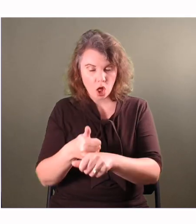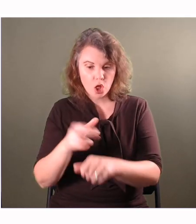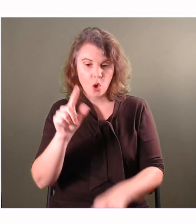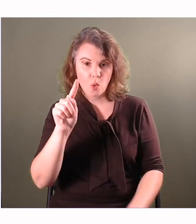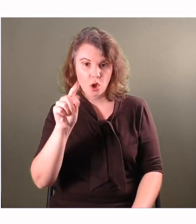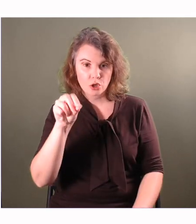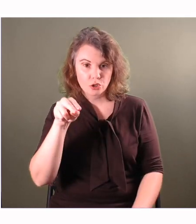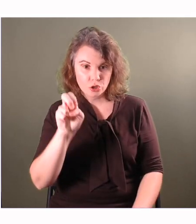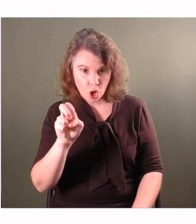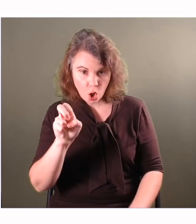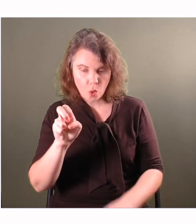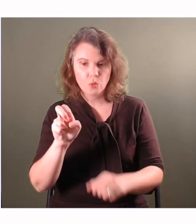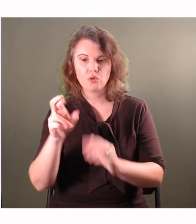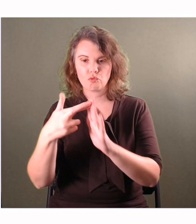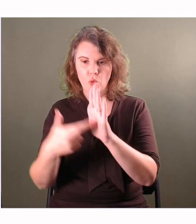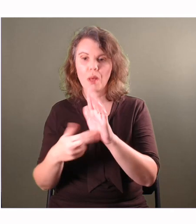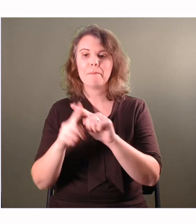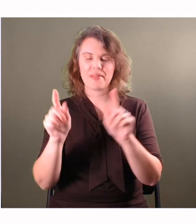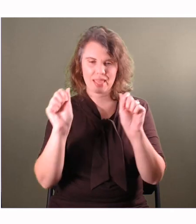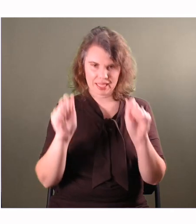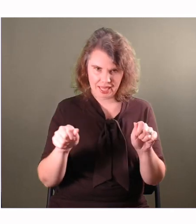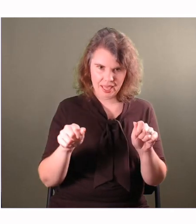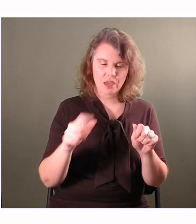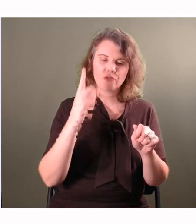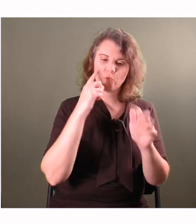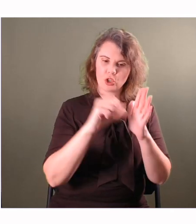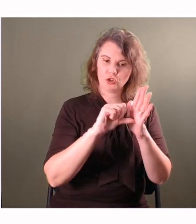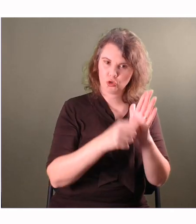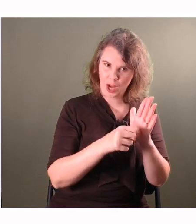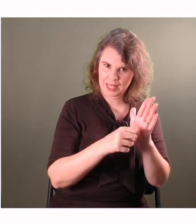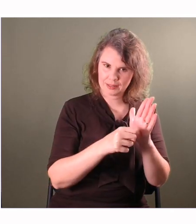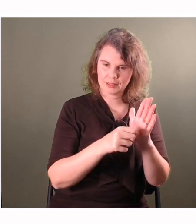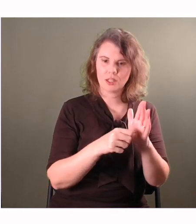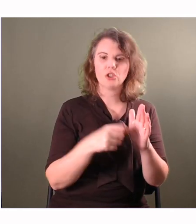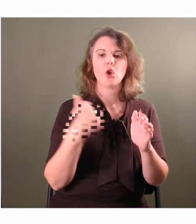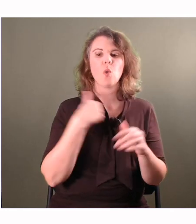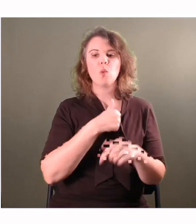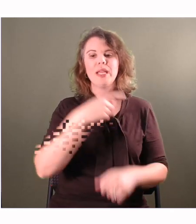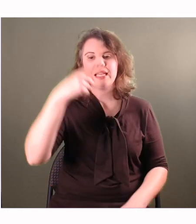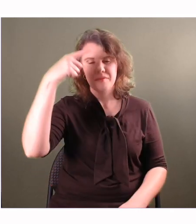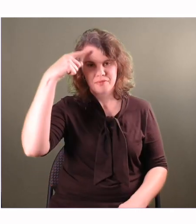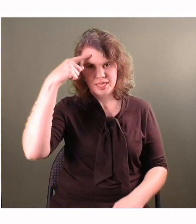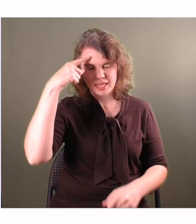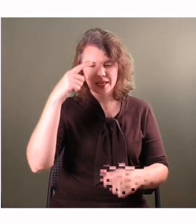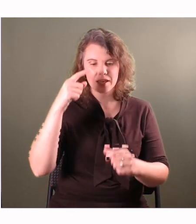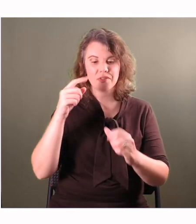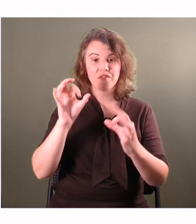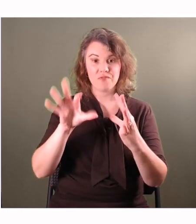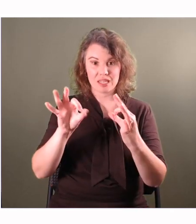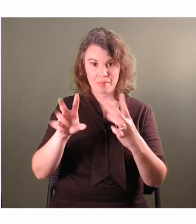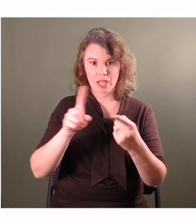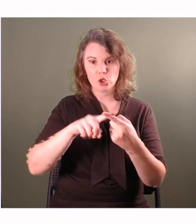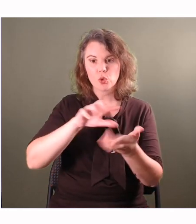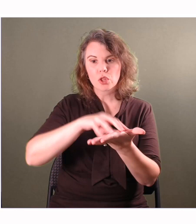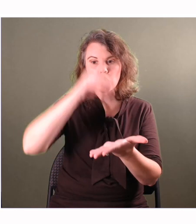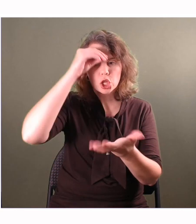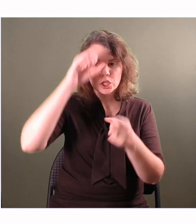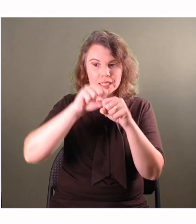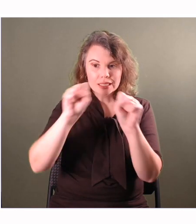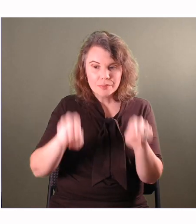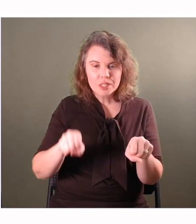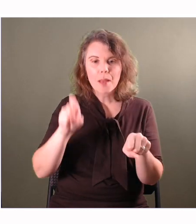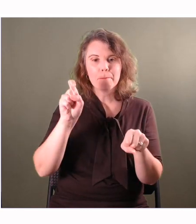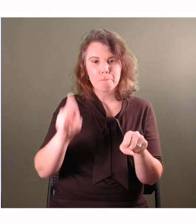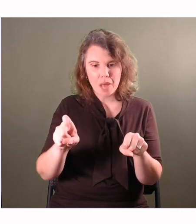based on tone, but they can learn a rule based on stress. And so we think that the input to the learning system has to